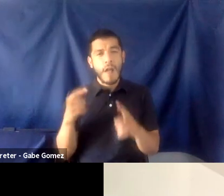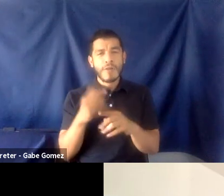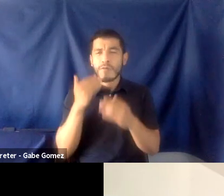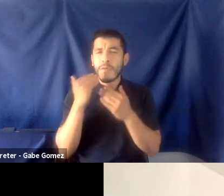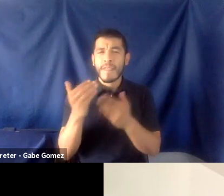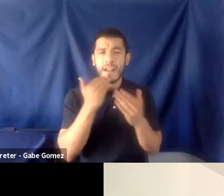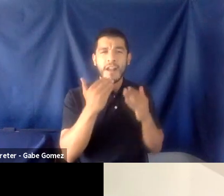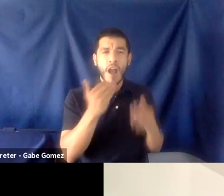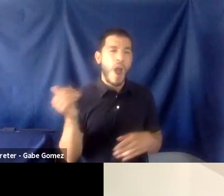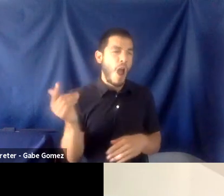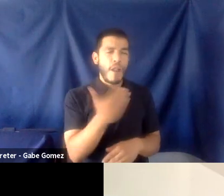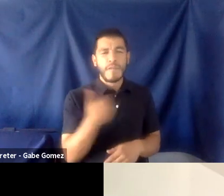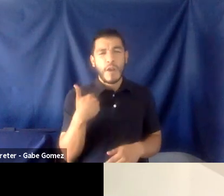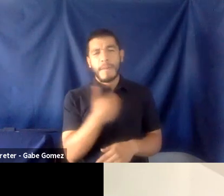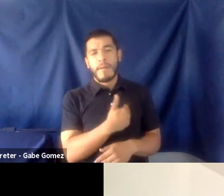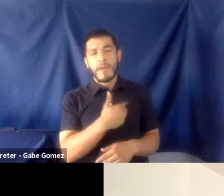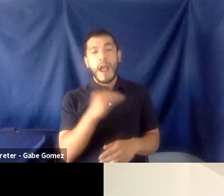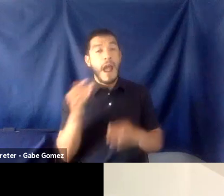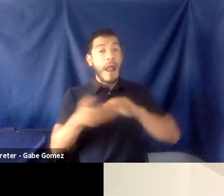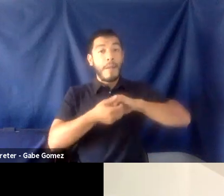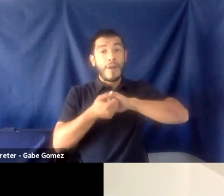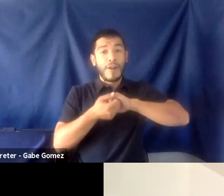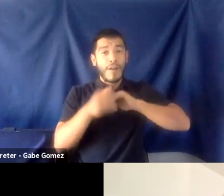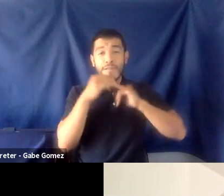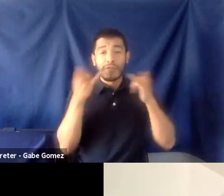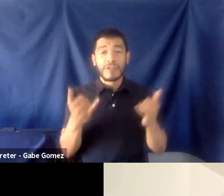thanks for all of our members and partners for today. This was